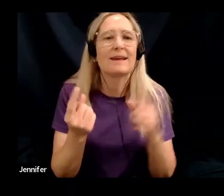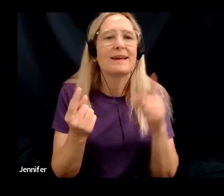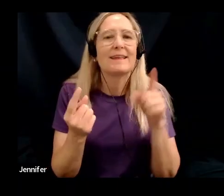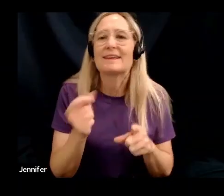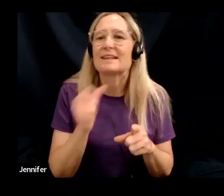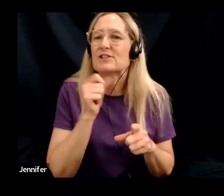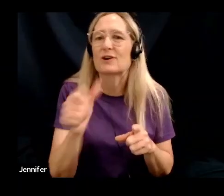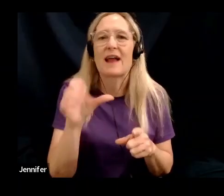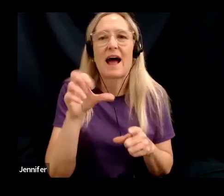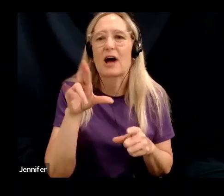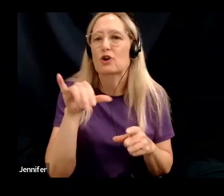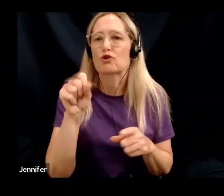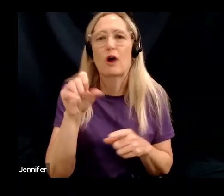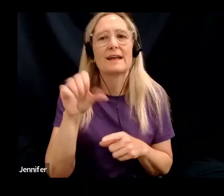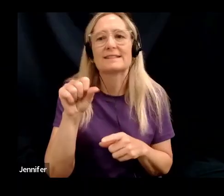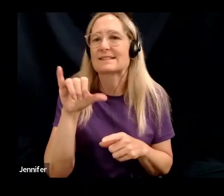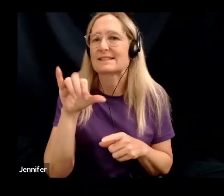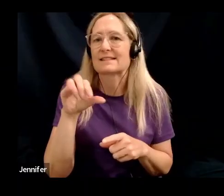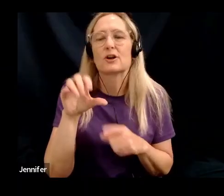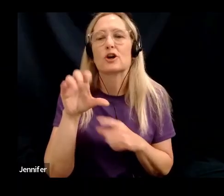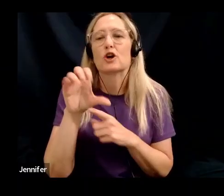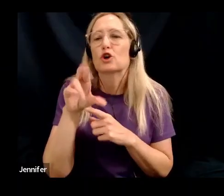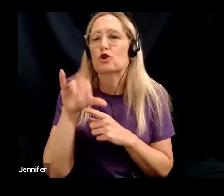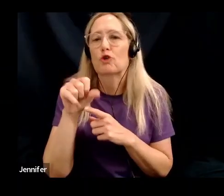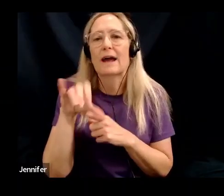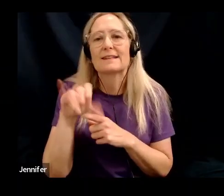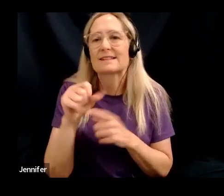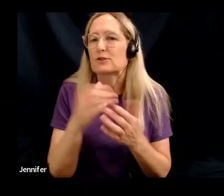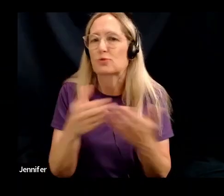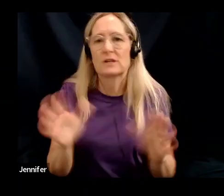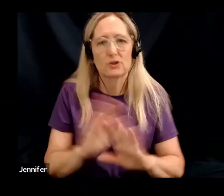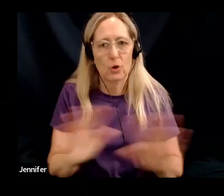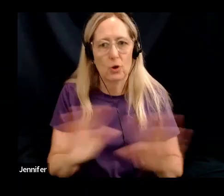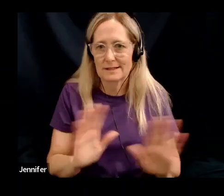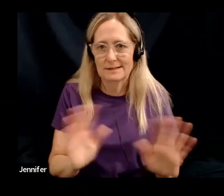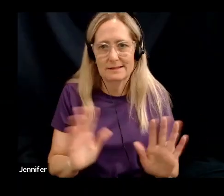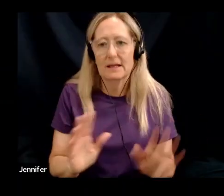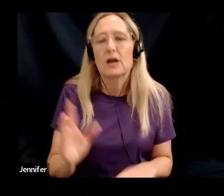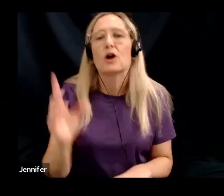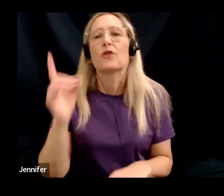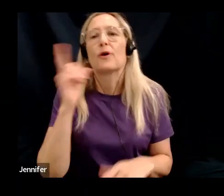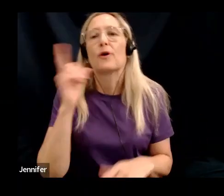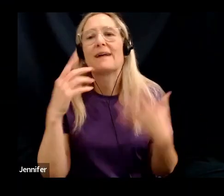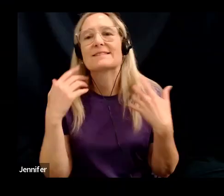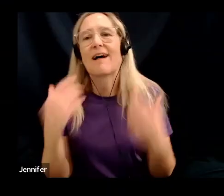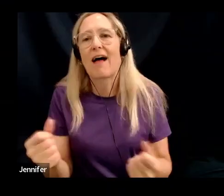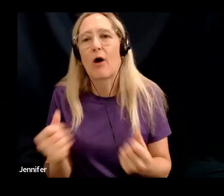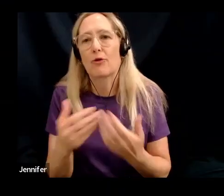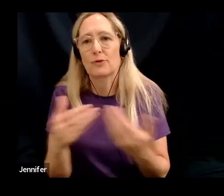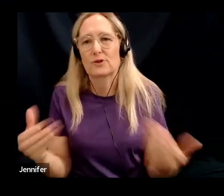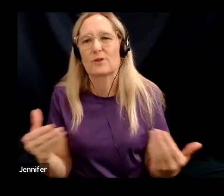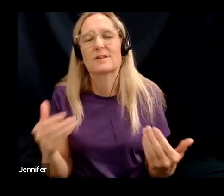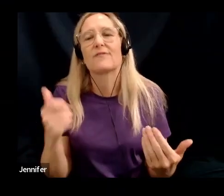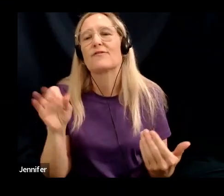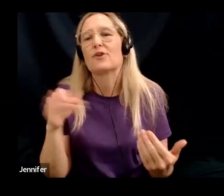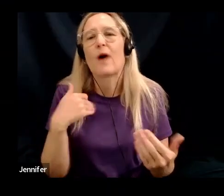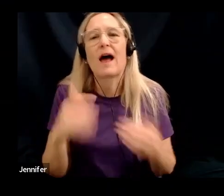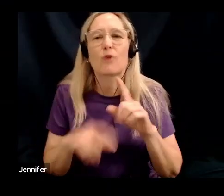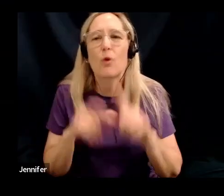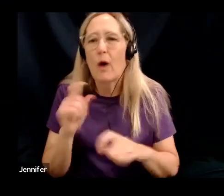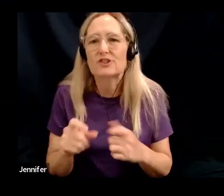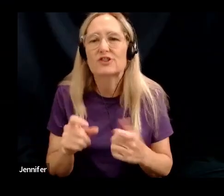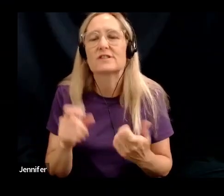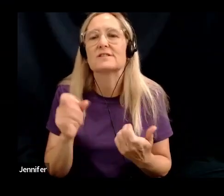not crisis resources. These are just resources that can help with mental health or if you have questions. So it can be some